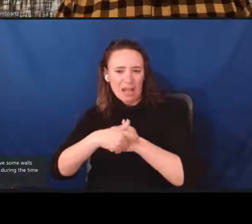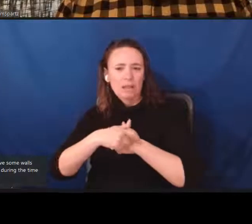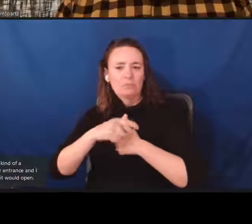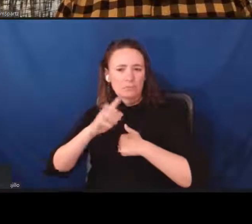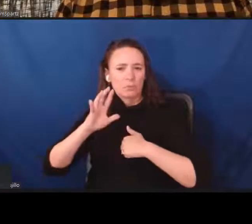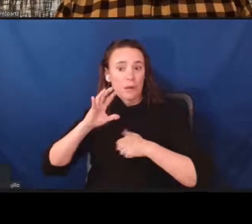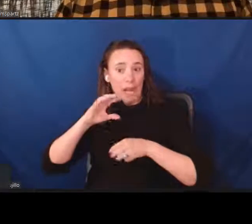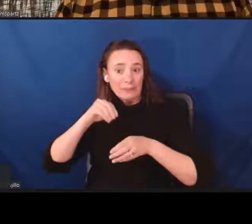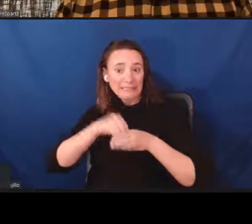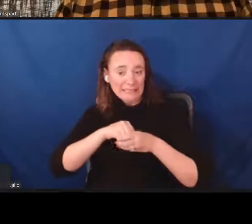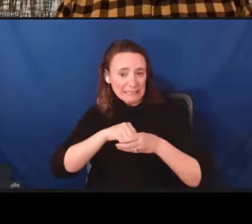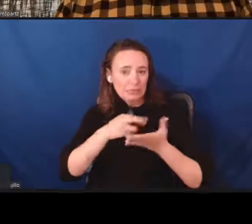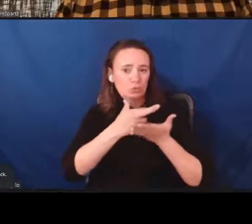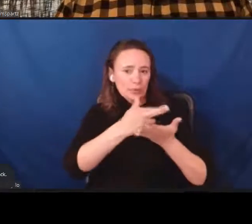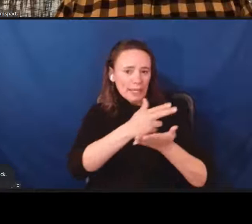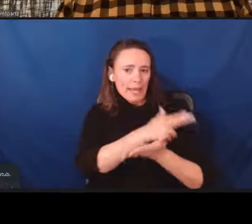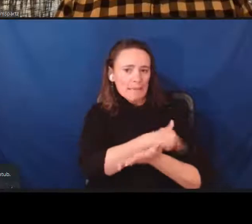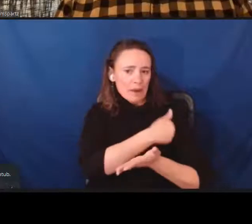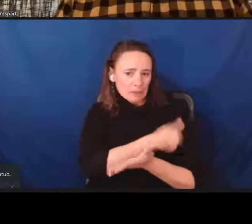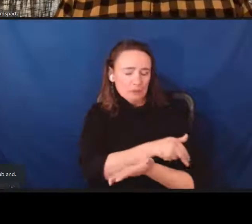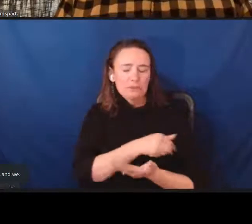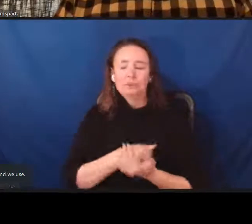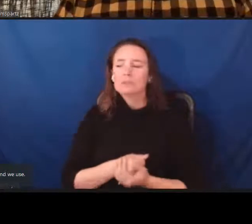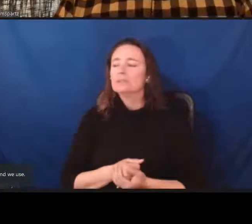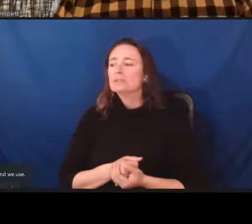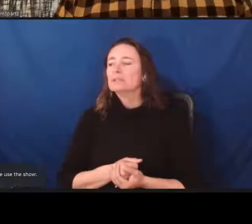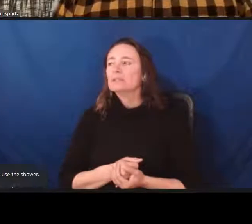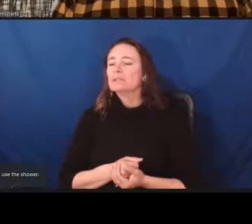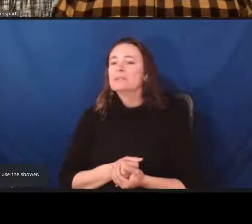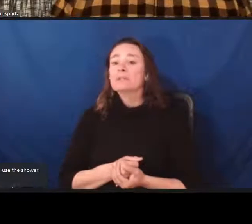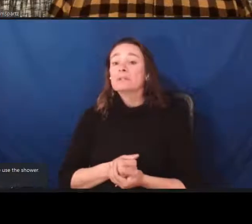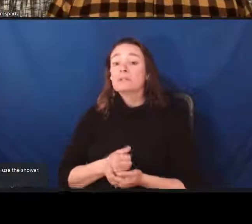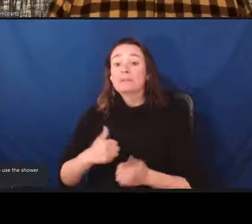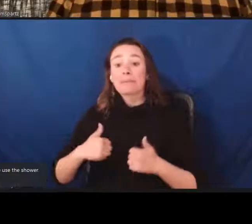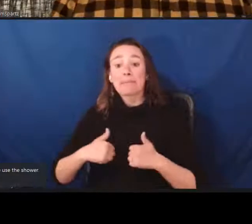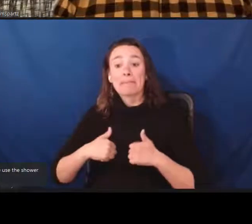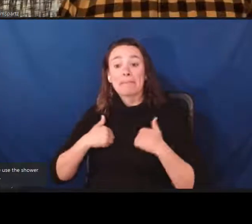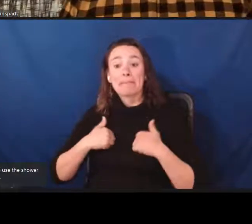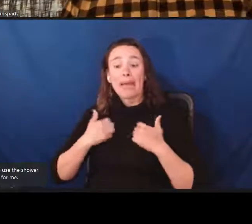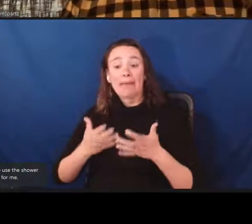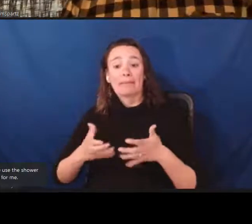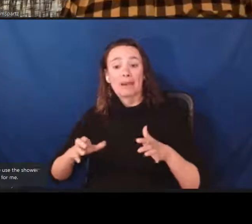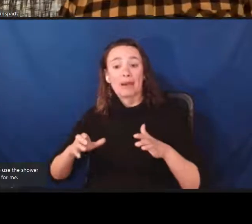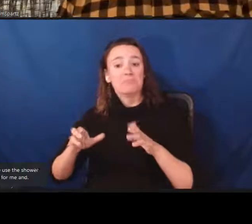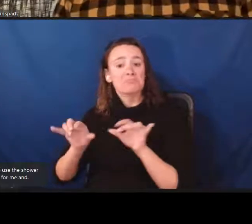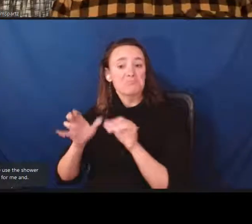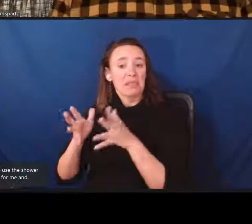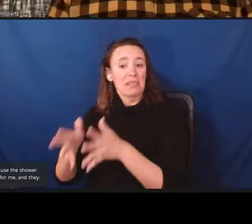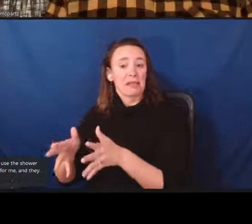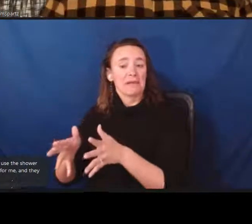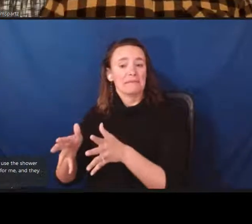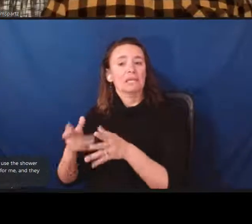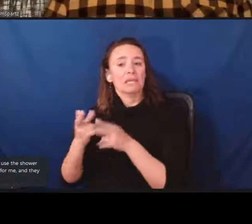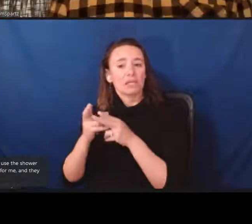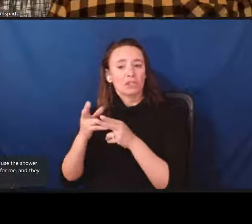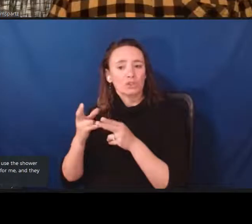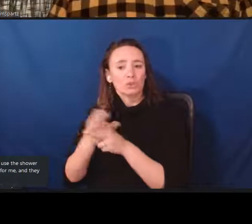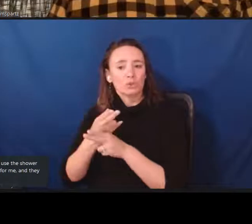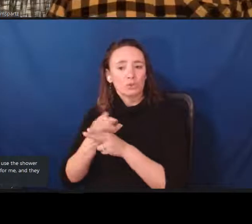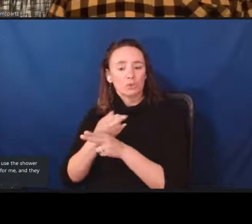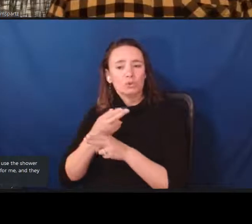They kept the bathtub, and we used the shower bench, which was working well for me. And they had